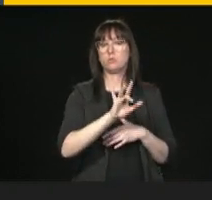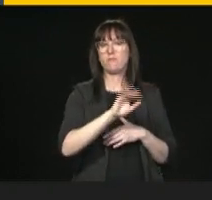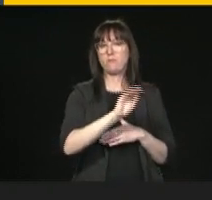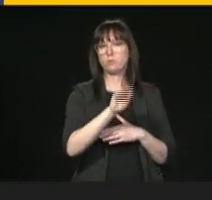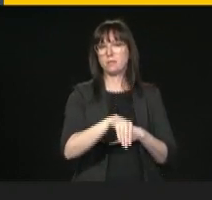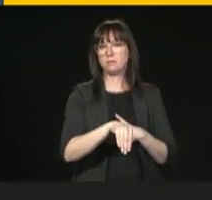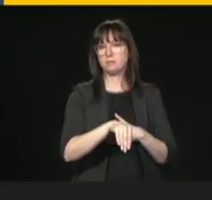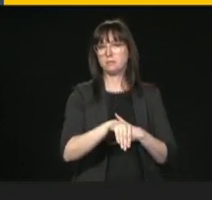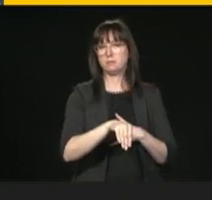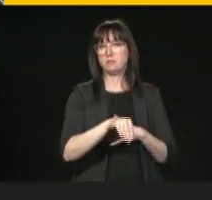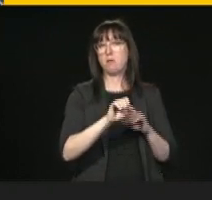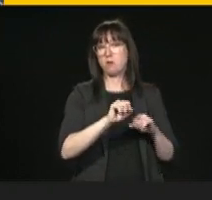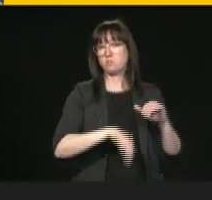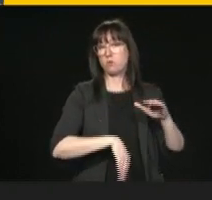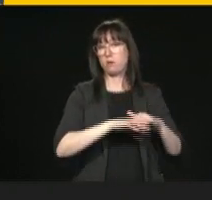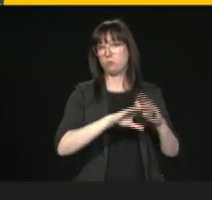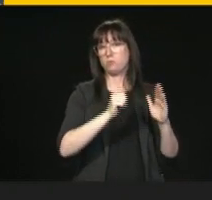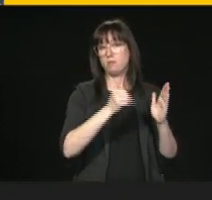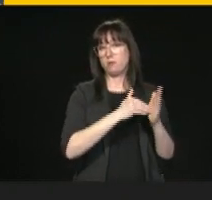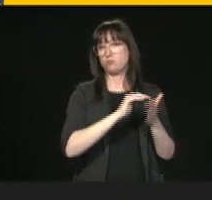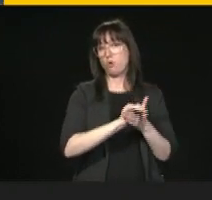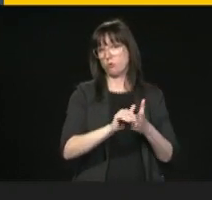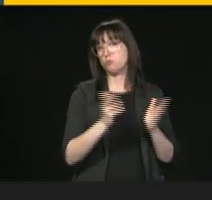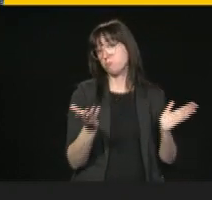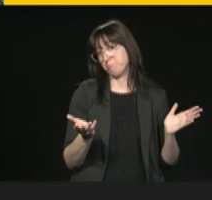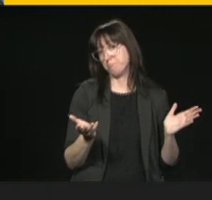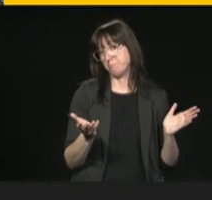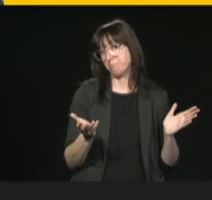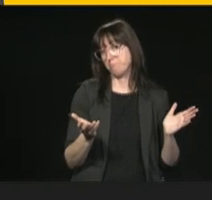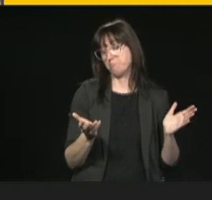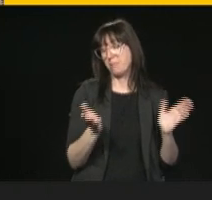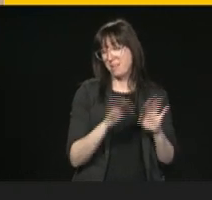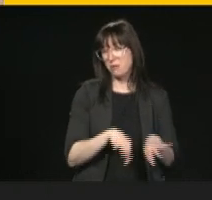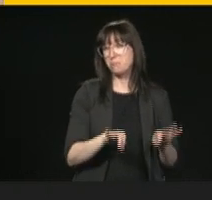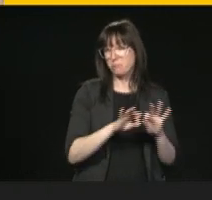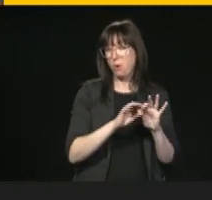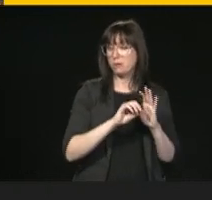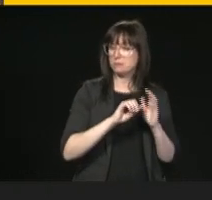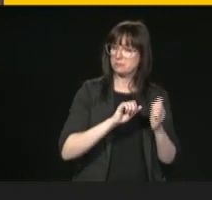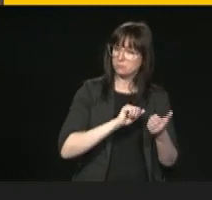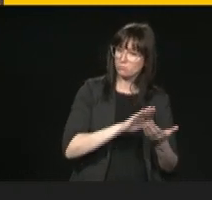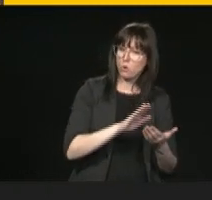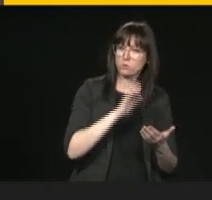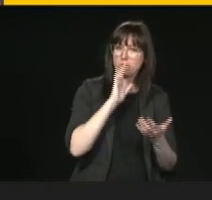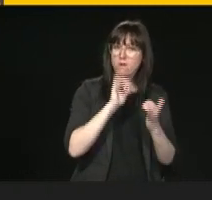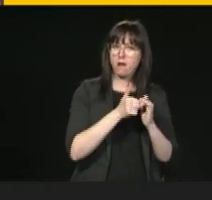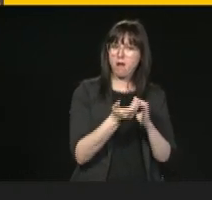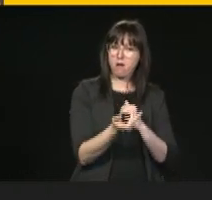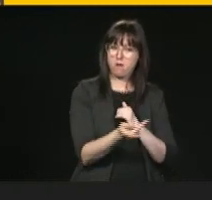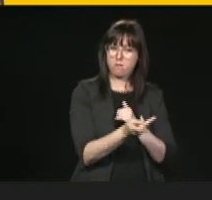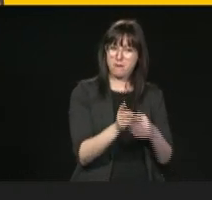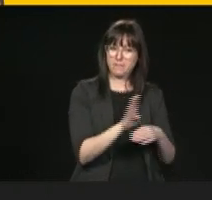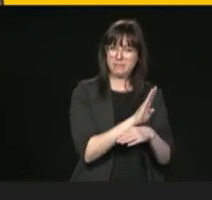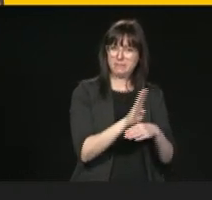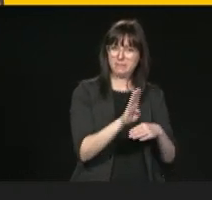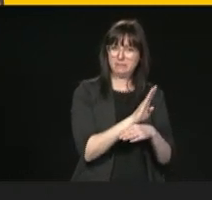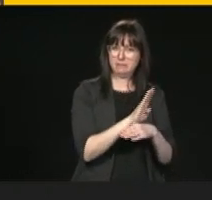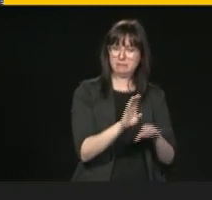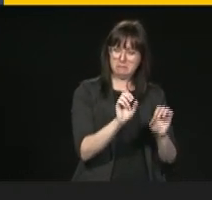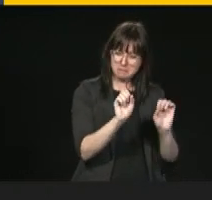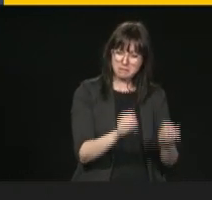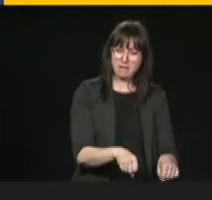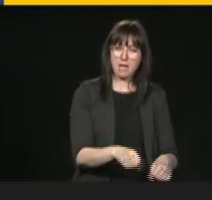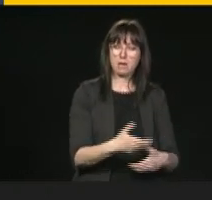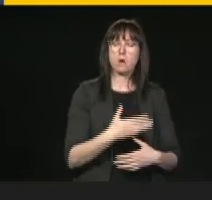$10,000. That's a very important way for them to be able to be confident that once today's